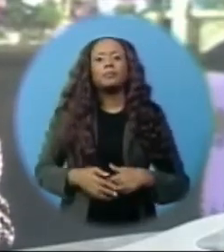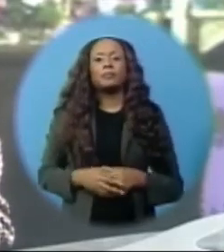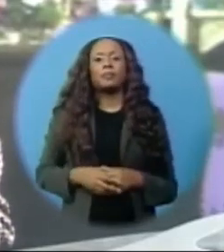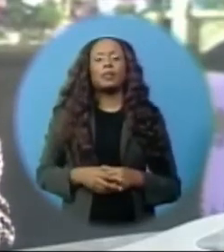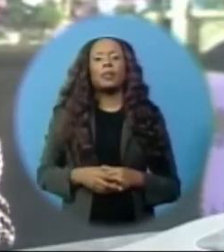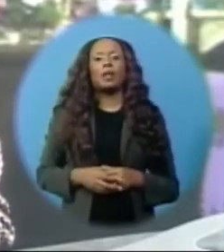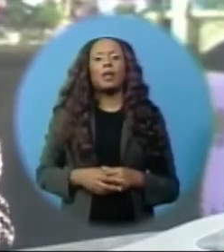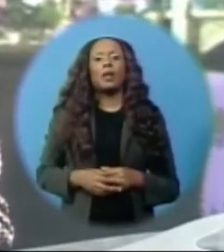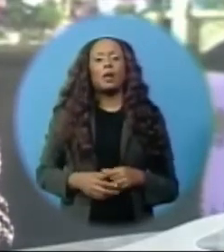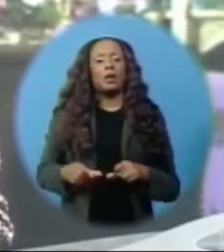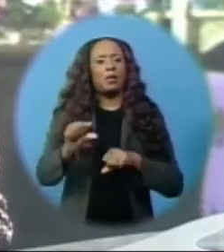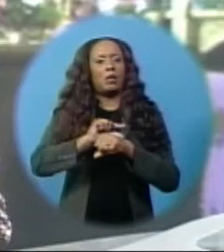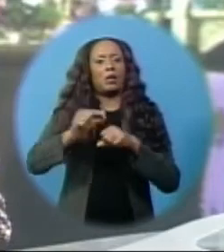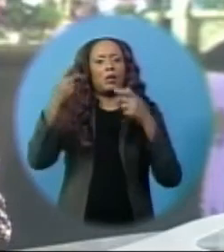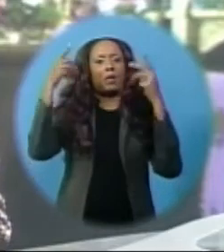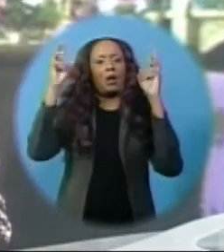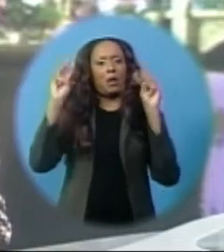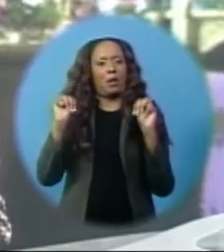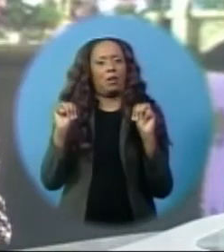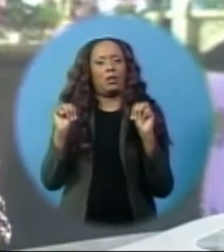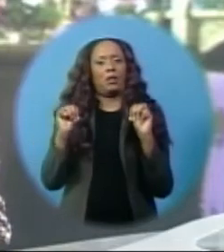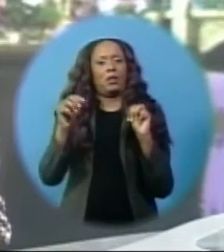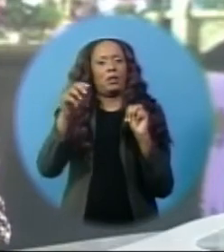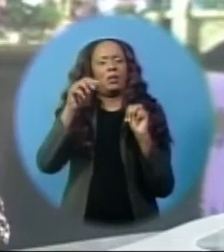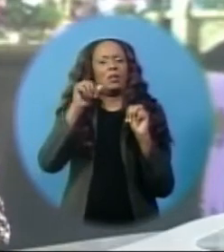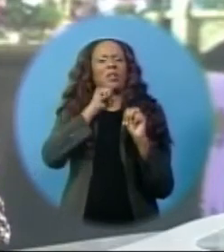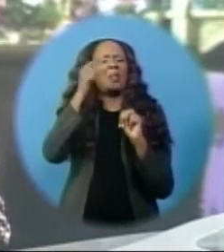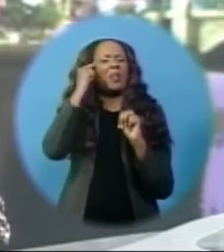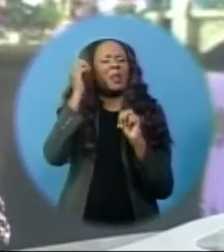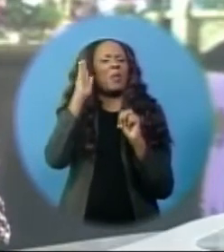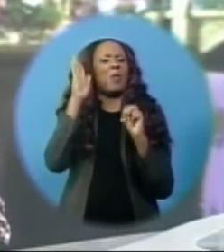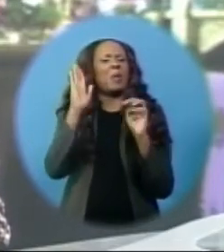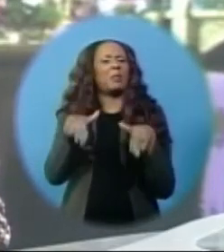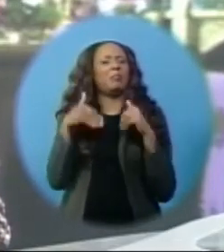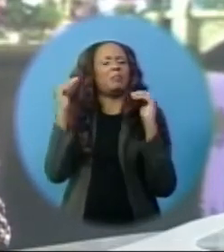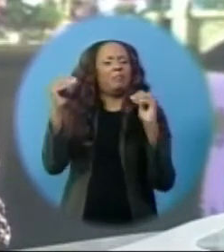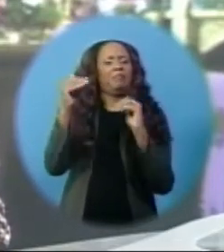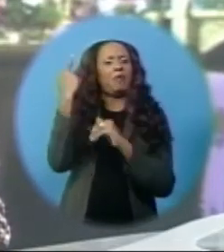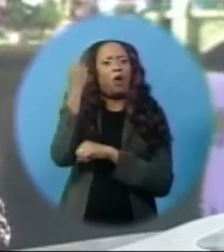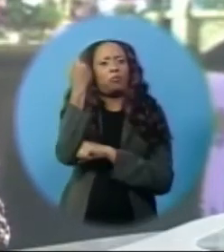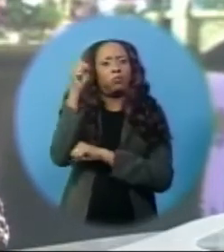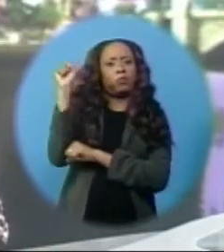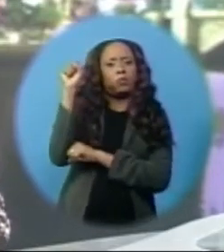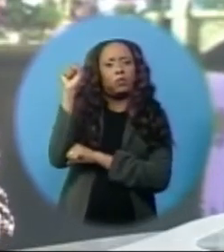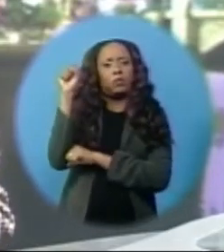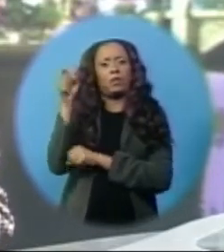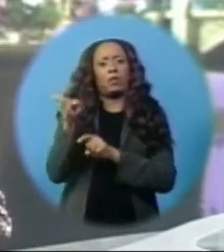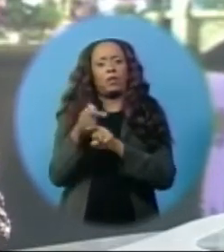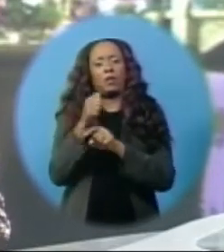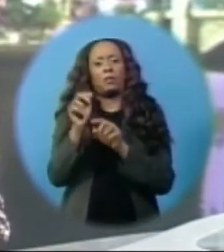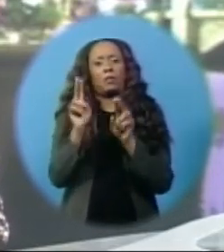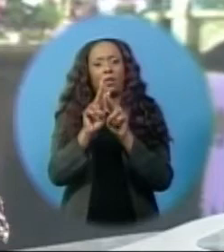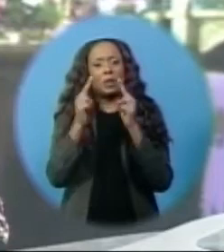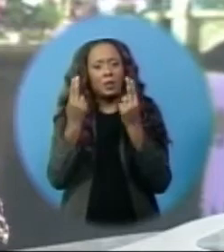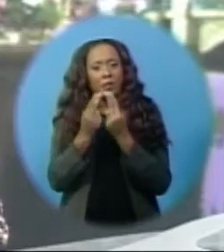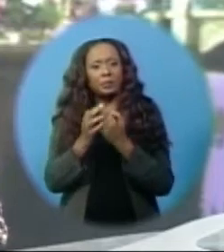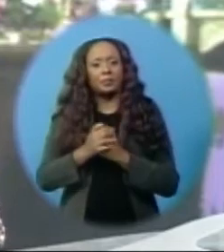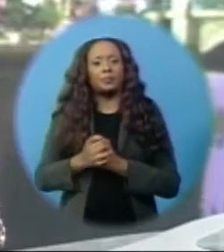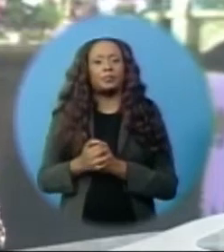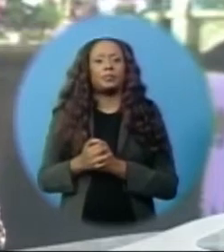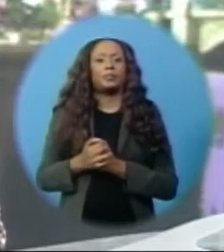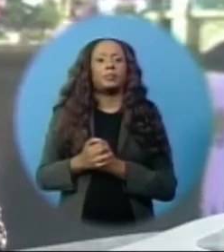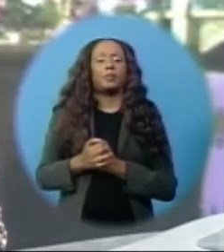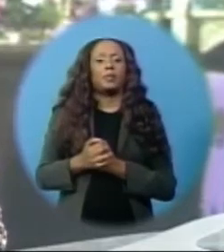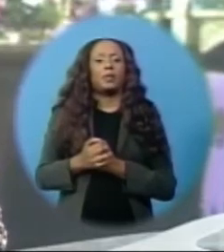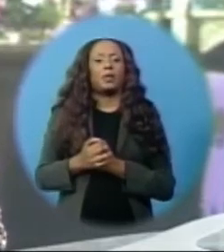Mitchell does not foresee an escalation in industrial action being taken by public service unions. Public servants across that country